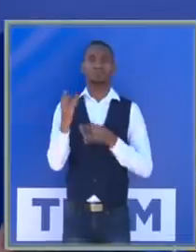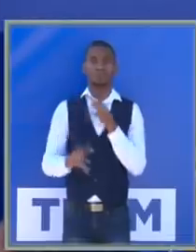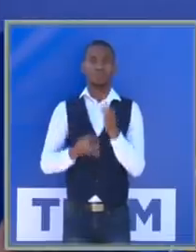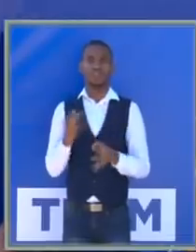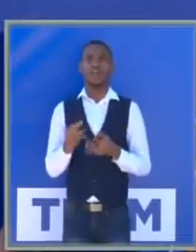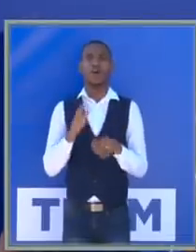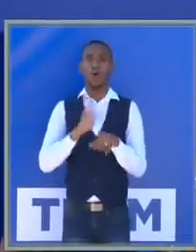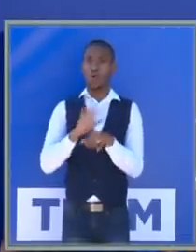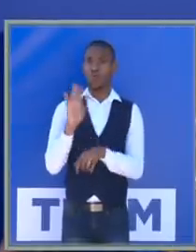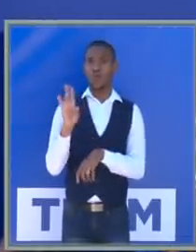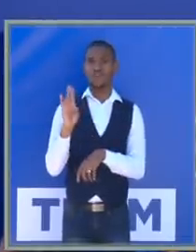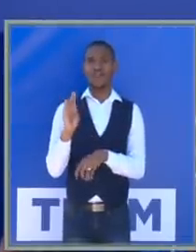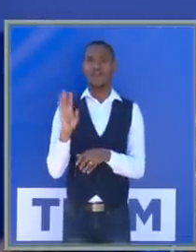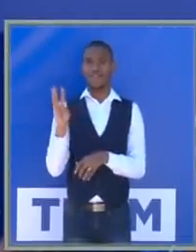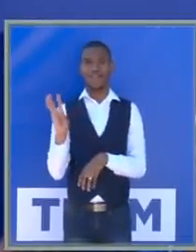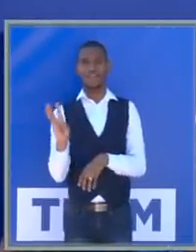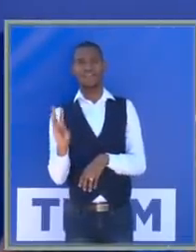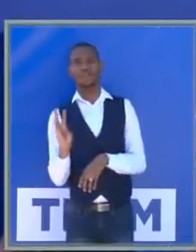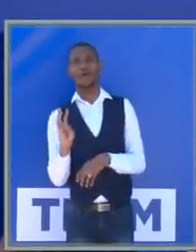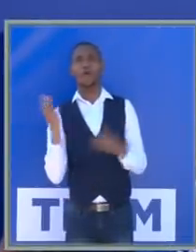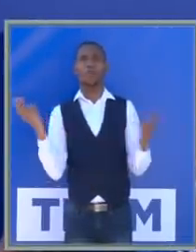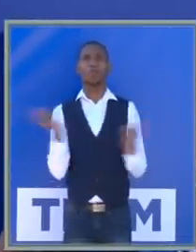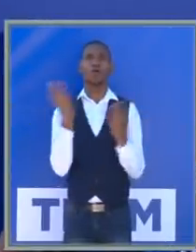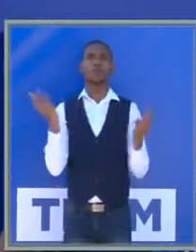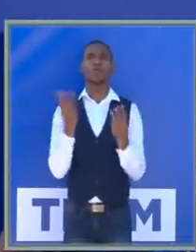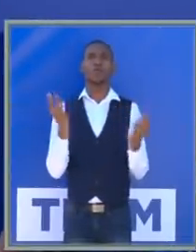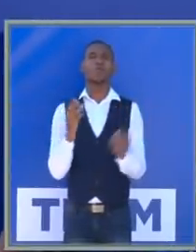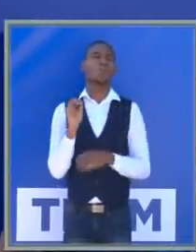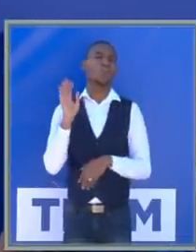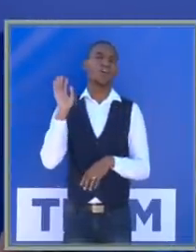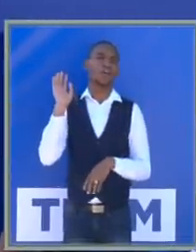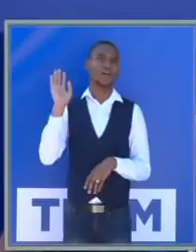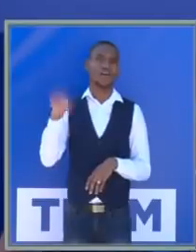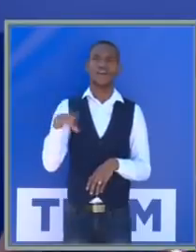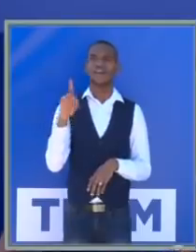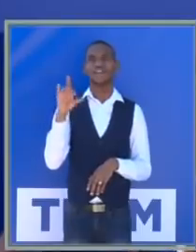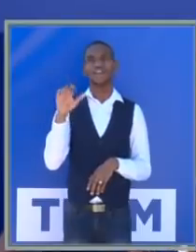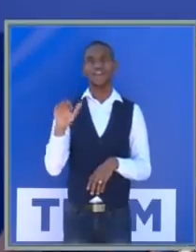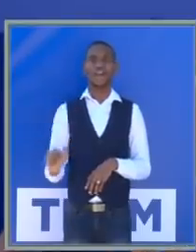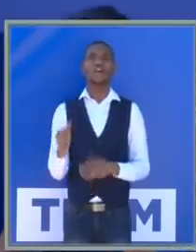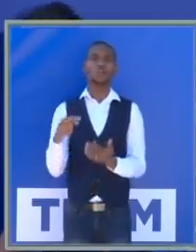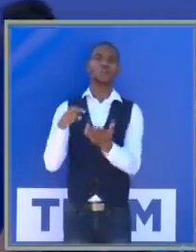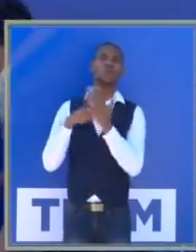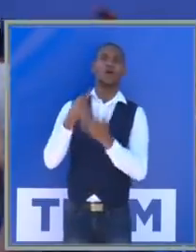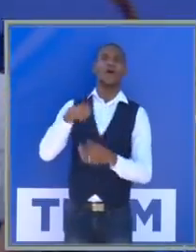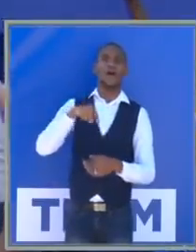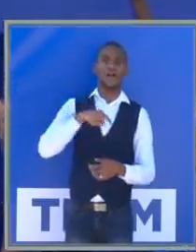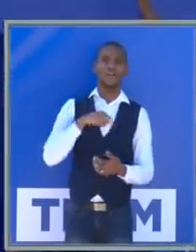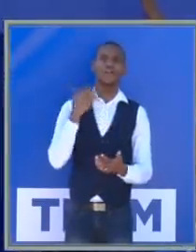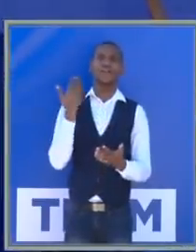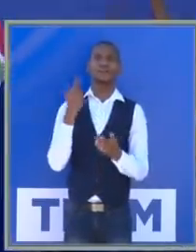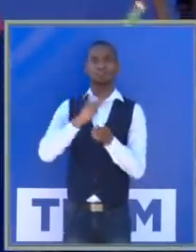on Wednesday and Thursday, people are going to be like, oh, it is Bonisile, Uguti